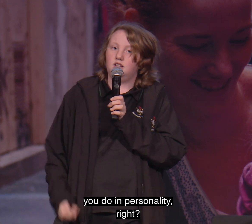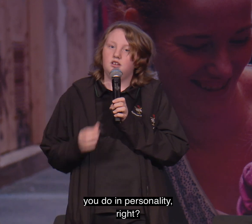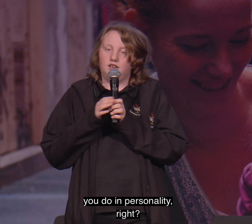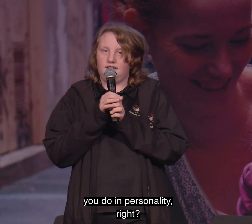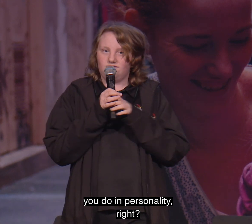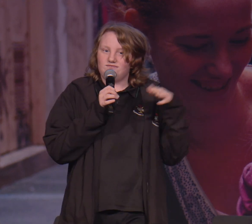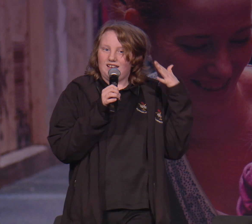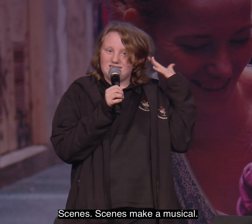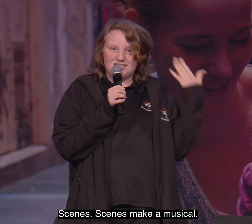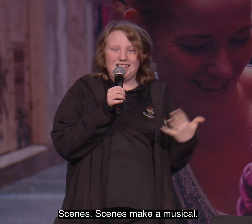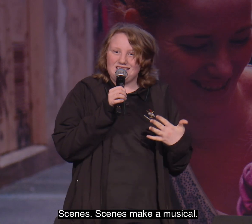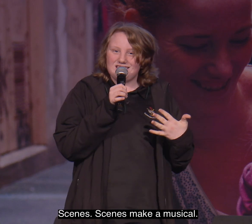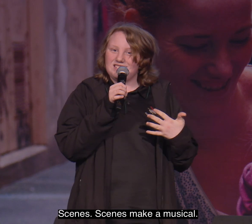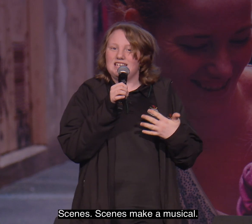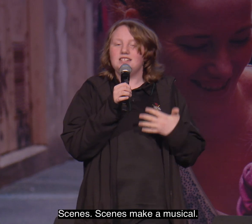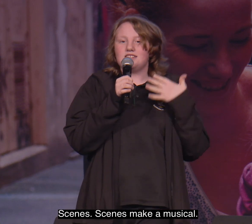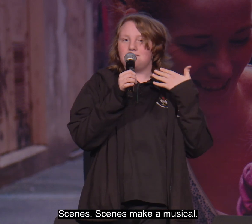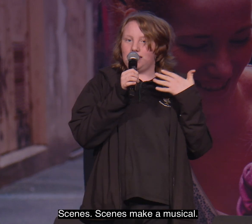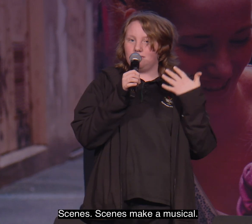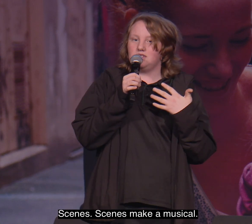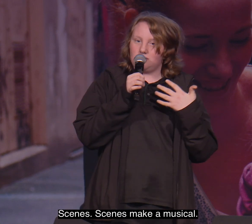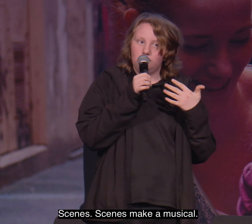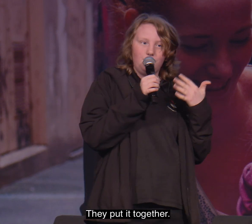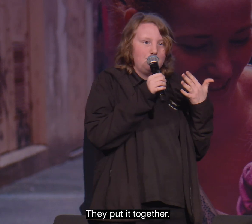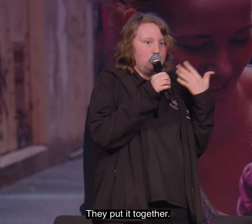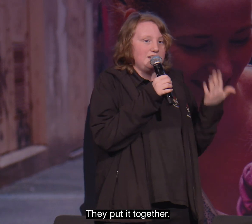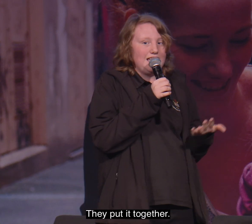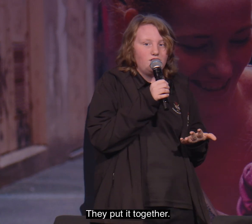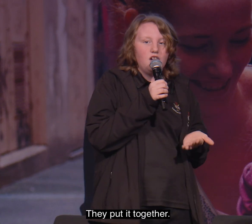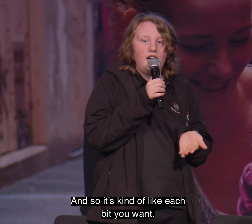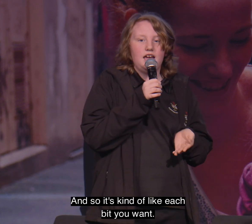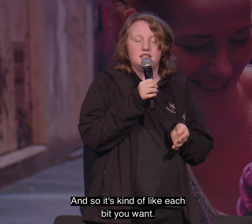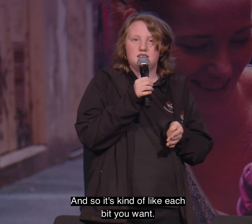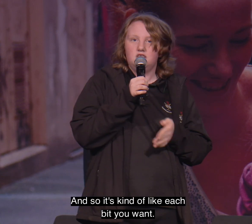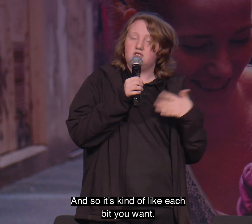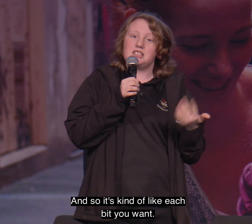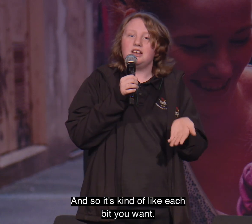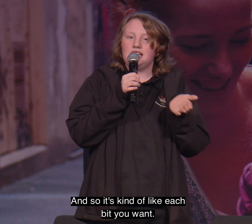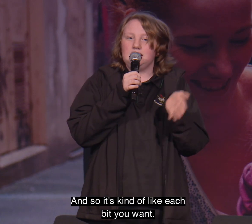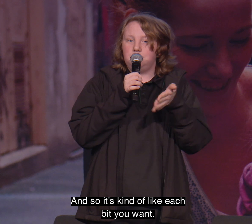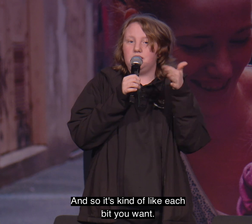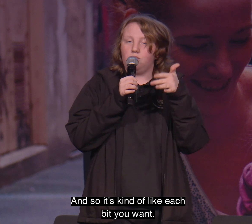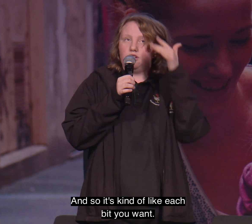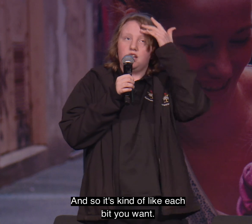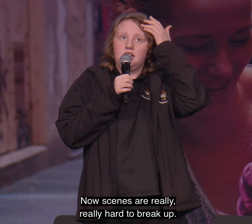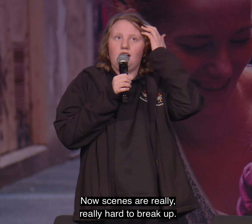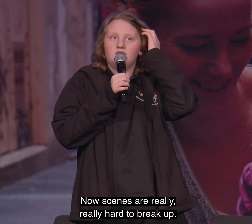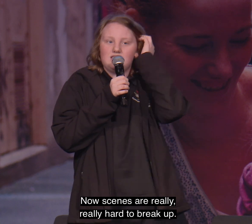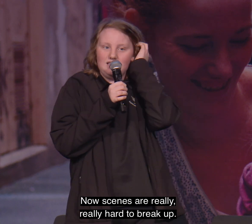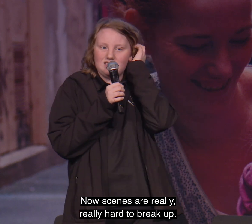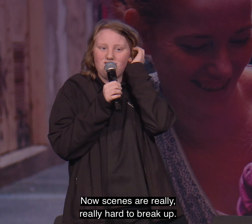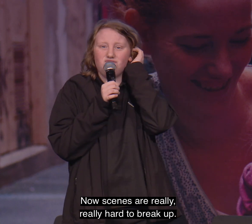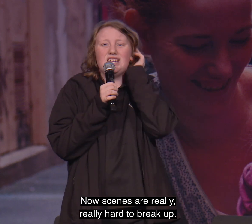personality. Right. Scenes. Scenes make a musical. They put it together, and so it's kind of like each bit you want.